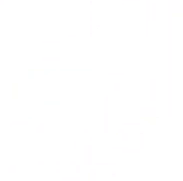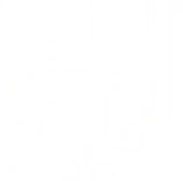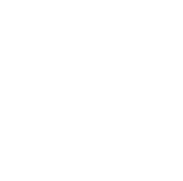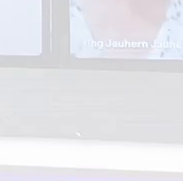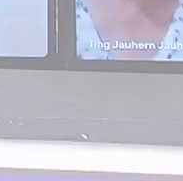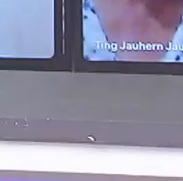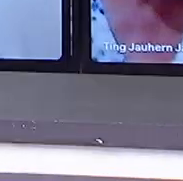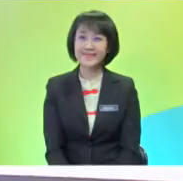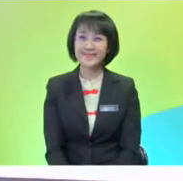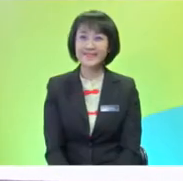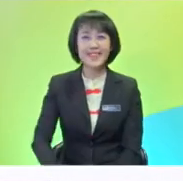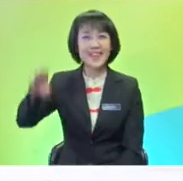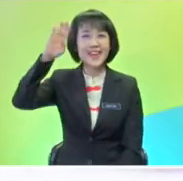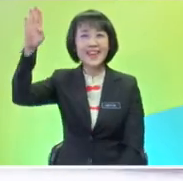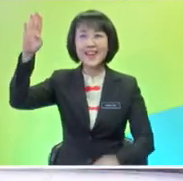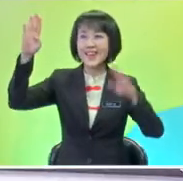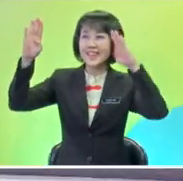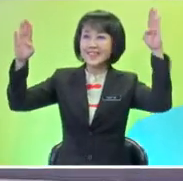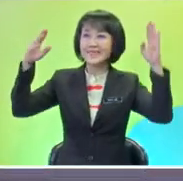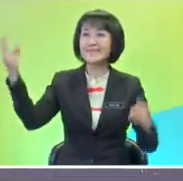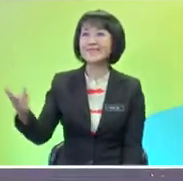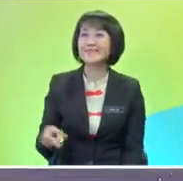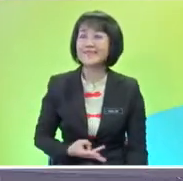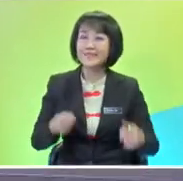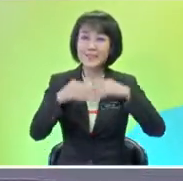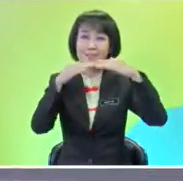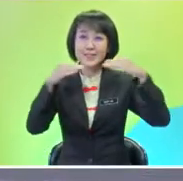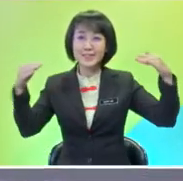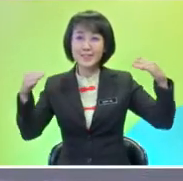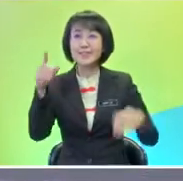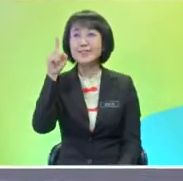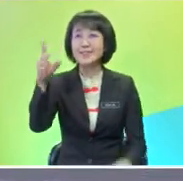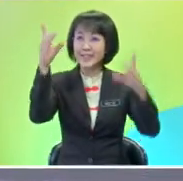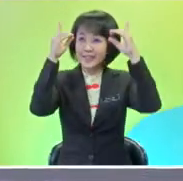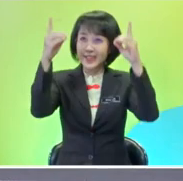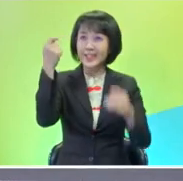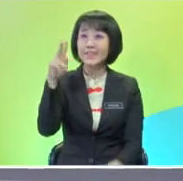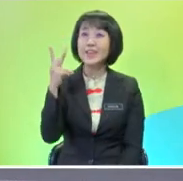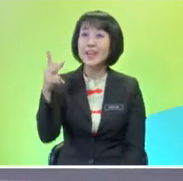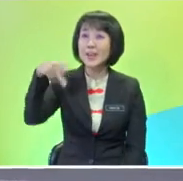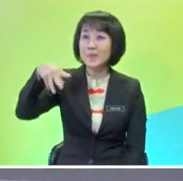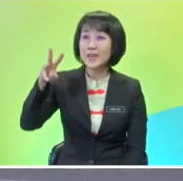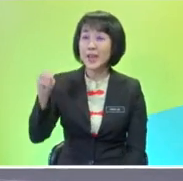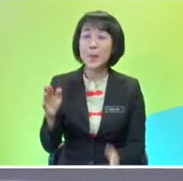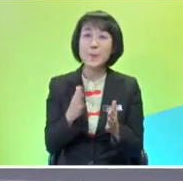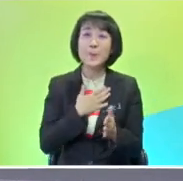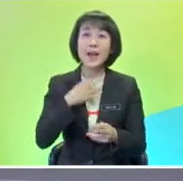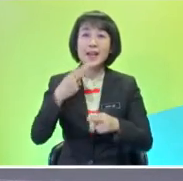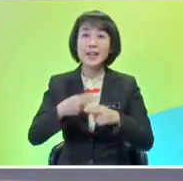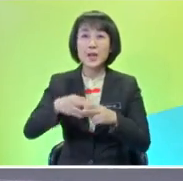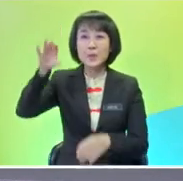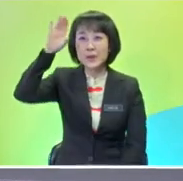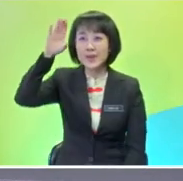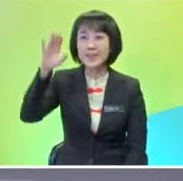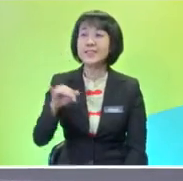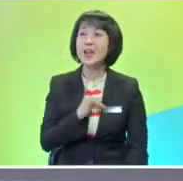KPM. Hello everybody, welcome to Slot Tahap 1 EduwebTV KPM. My name is Chris and I'm here with